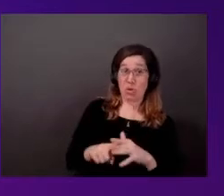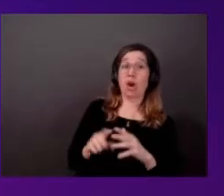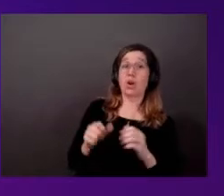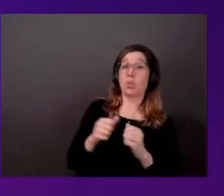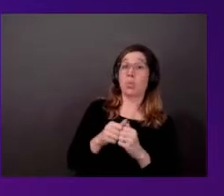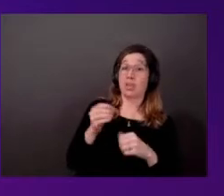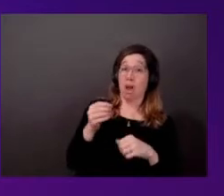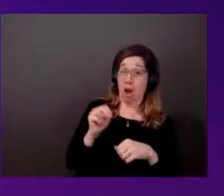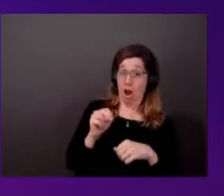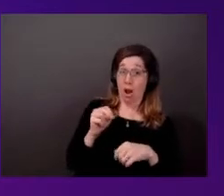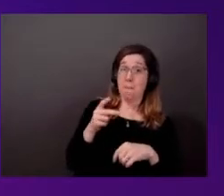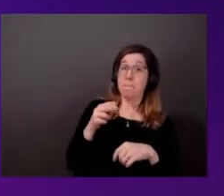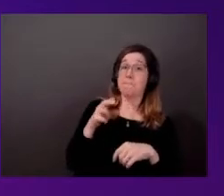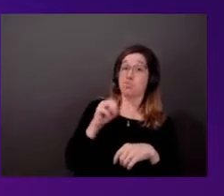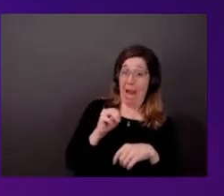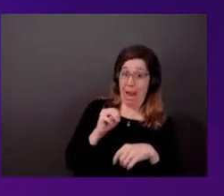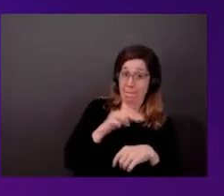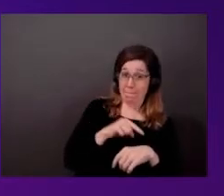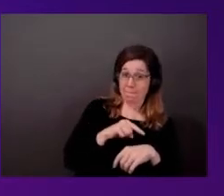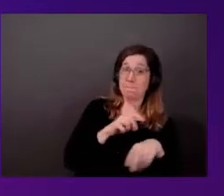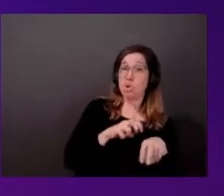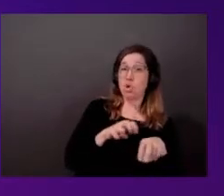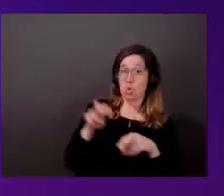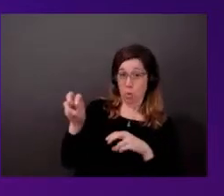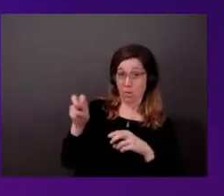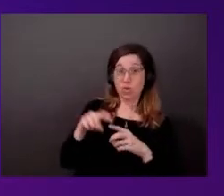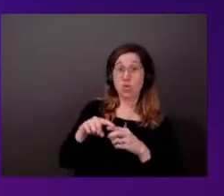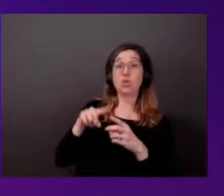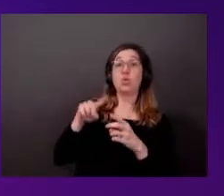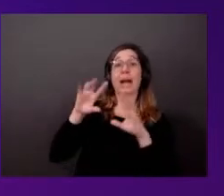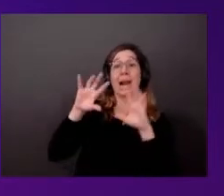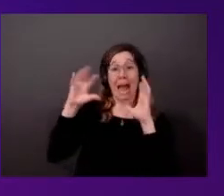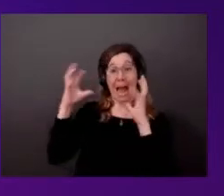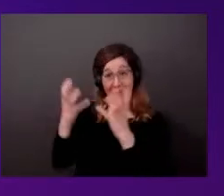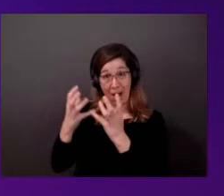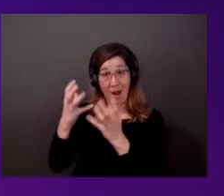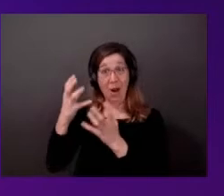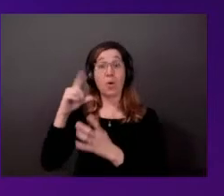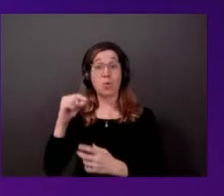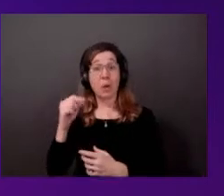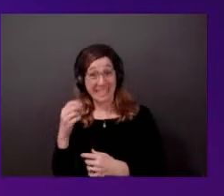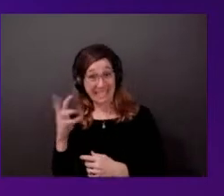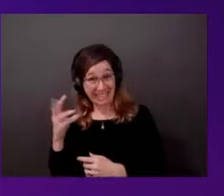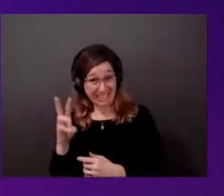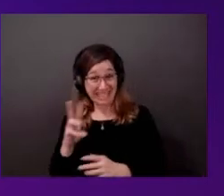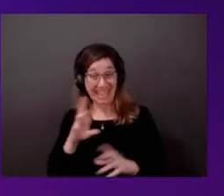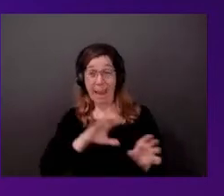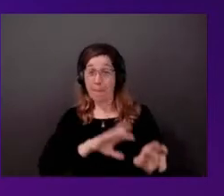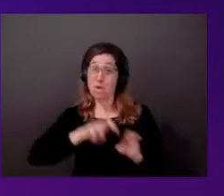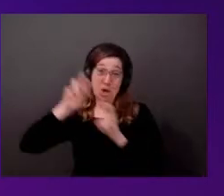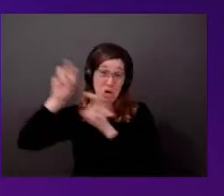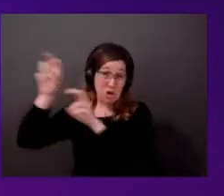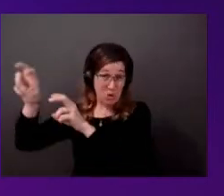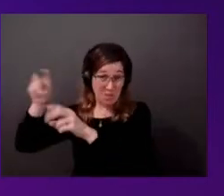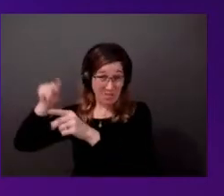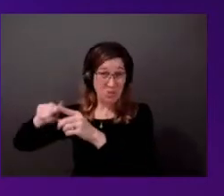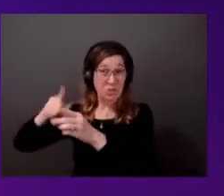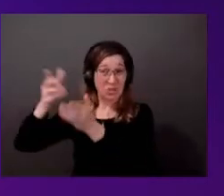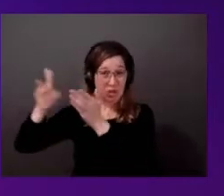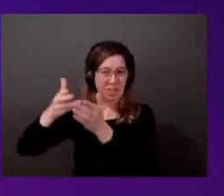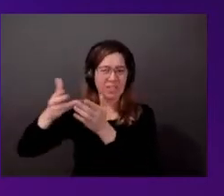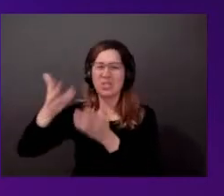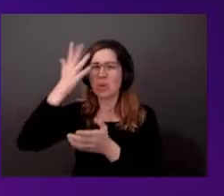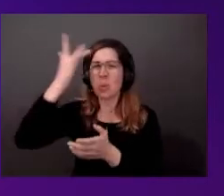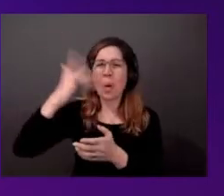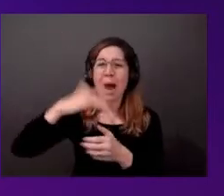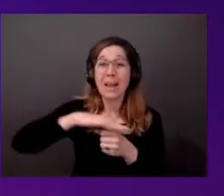and then in 2016 you moved to AWS IoT services. Understand. So why is local or edge data